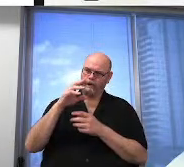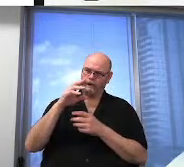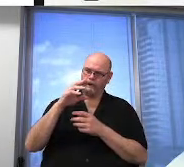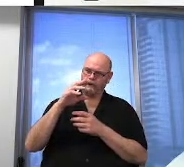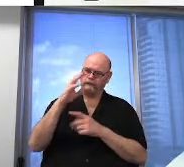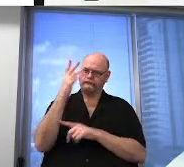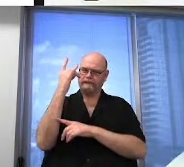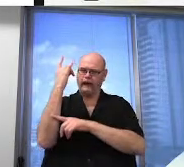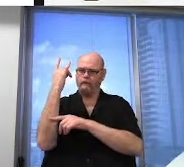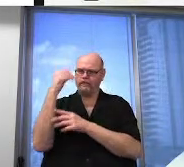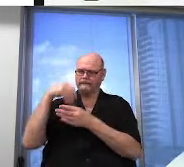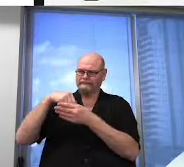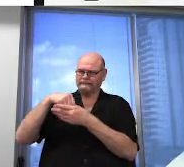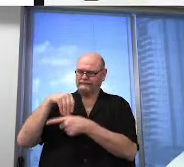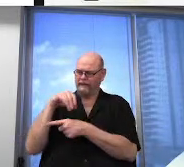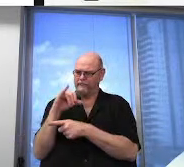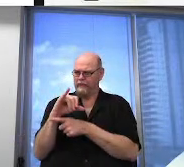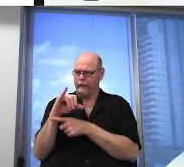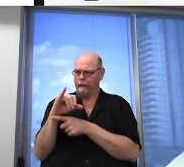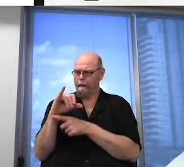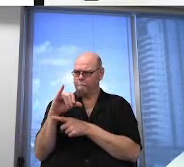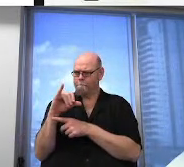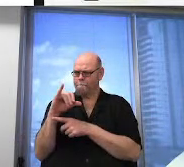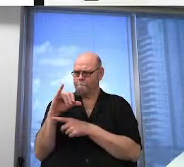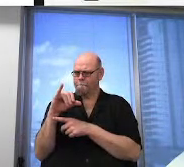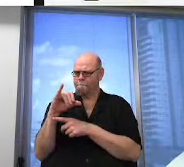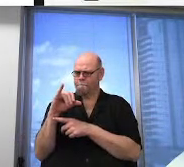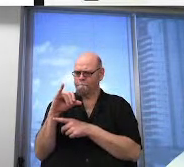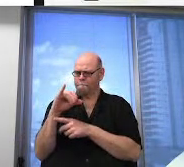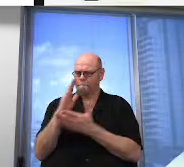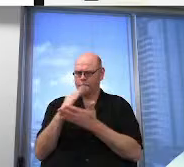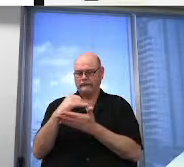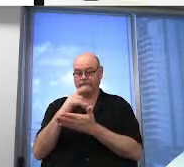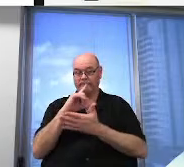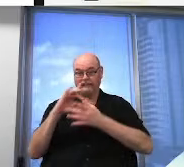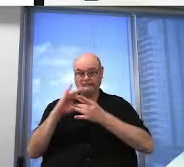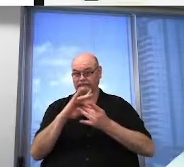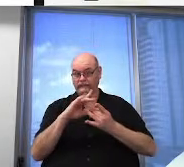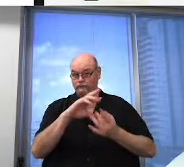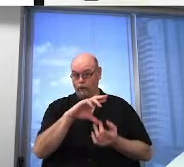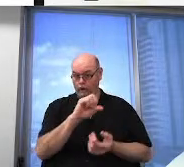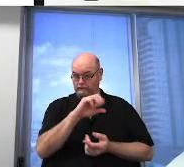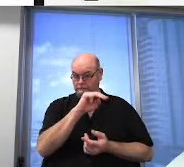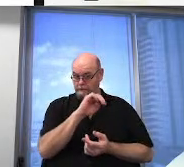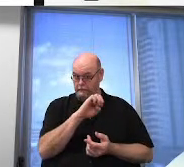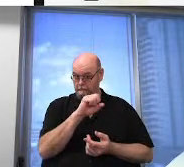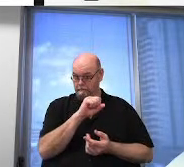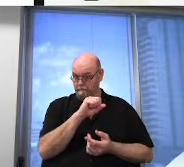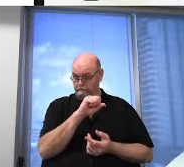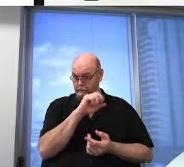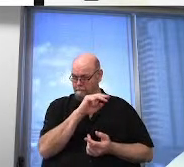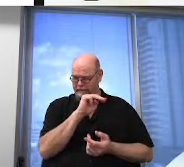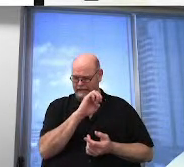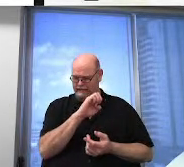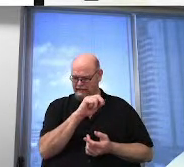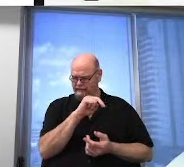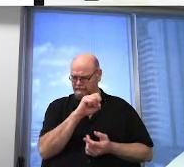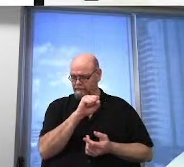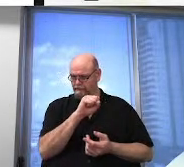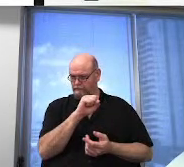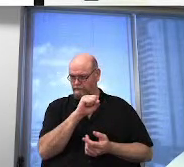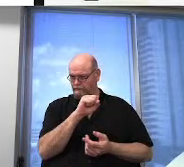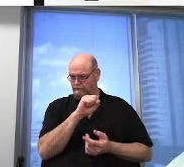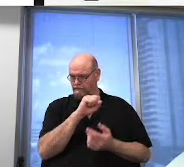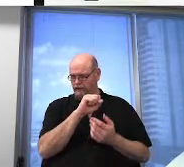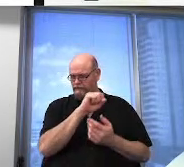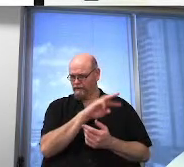that you're including in the budget, is that closely tied to RS means, or there's a discrepancy between that and the RS means